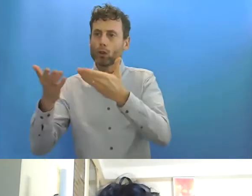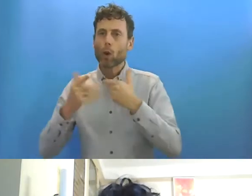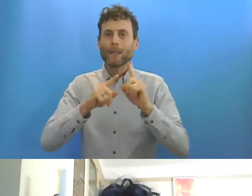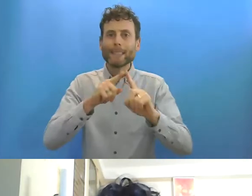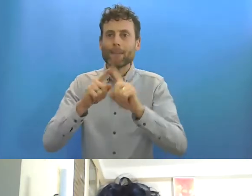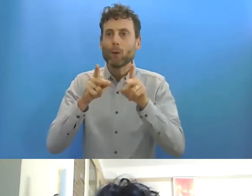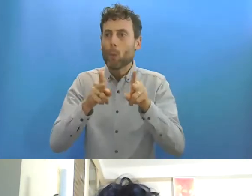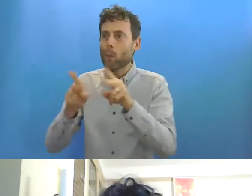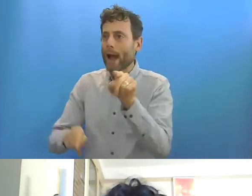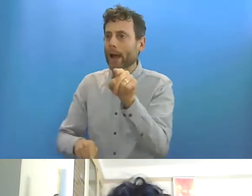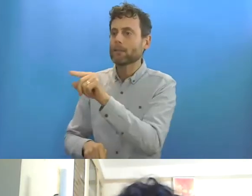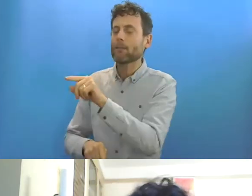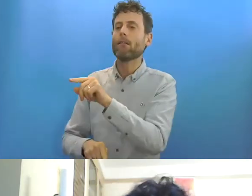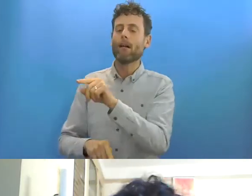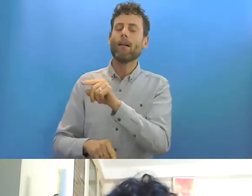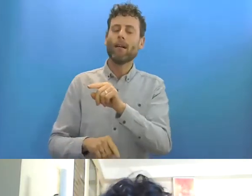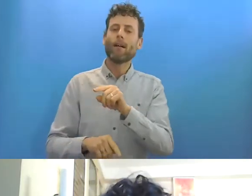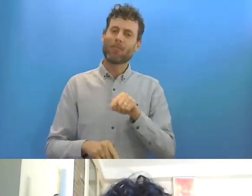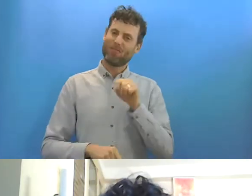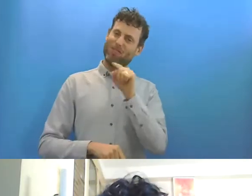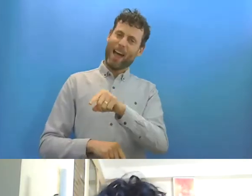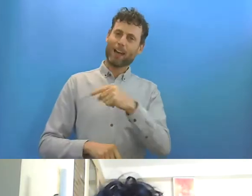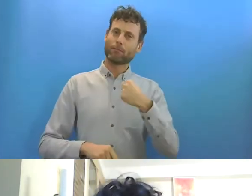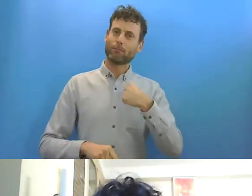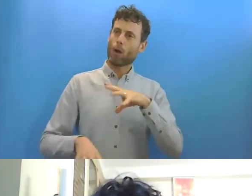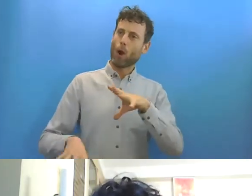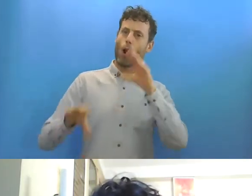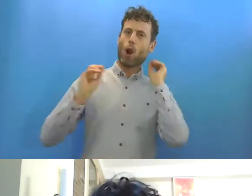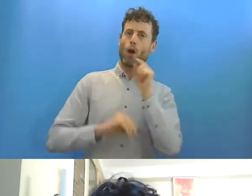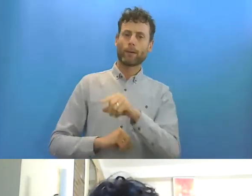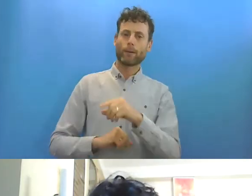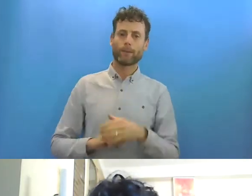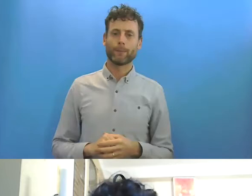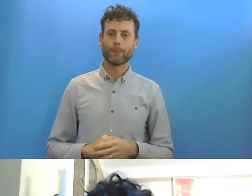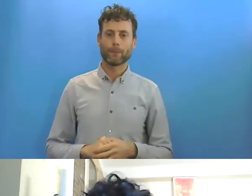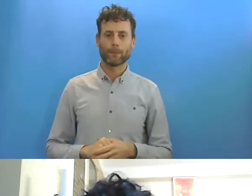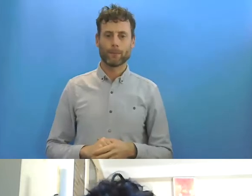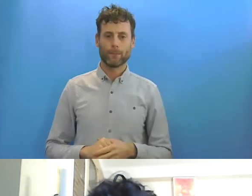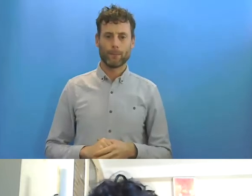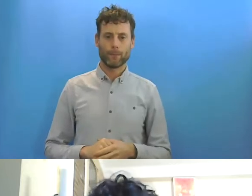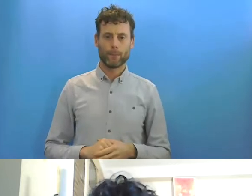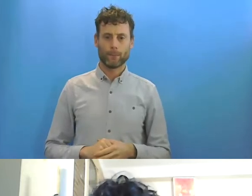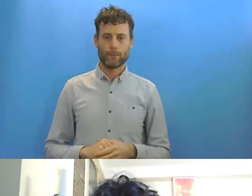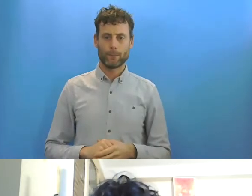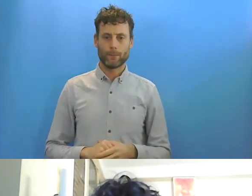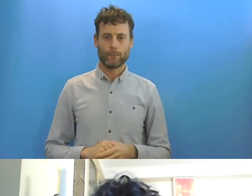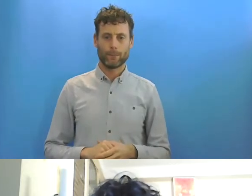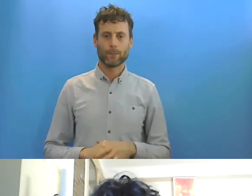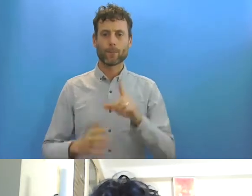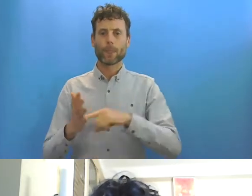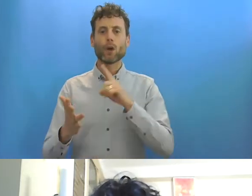Yeah, absolutely. Yeah. But again, I just want to make it really clear to anybody out there. It's like, you know, we are not in any